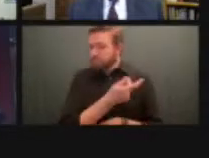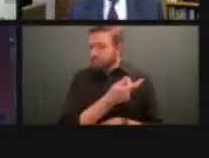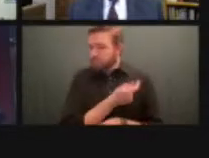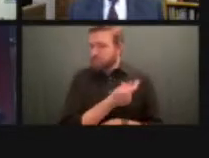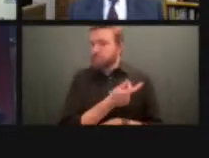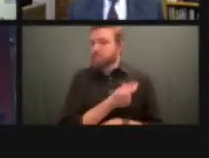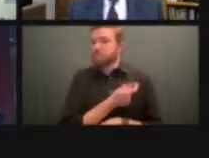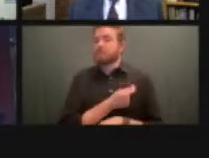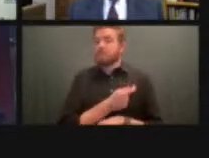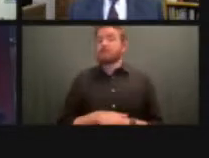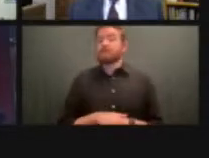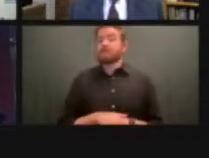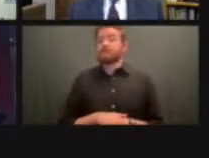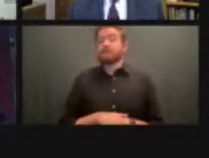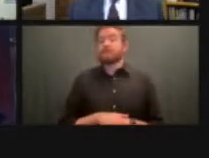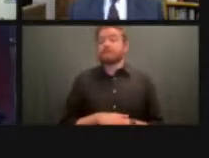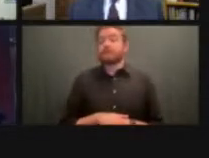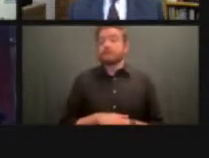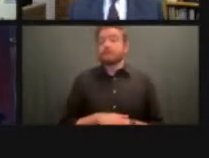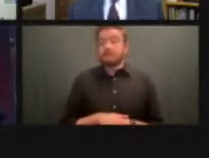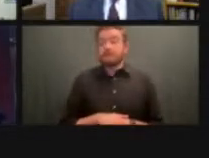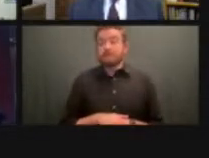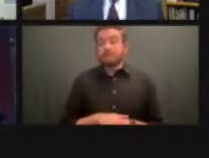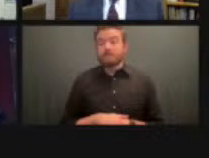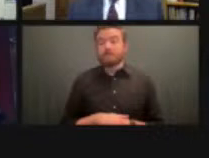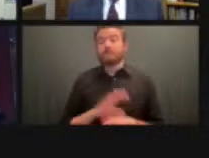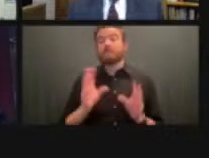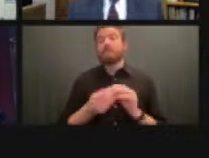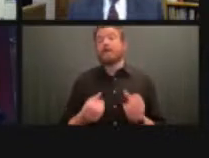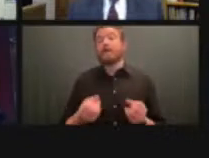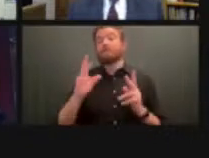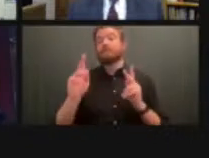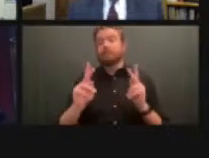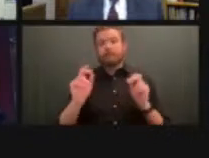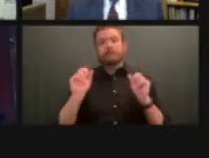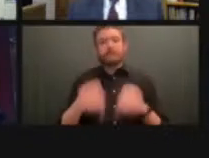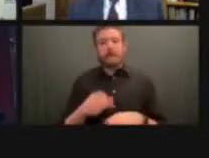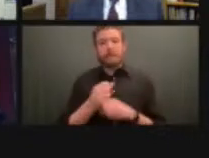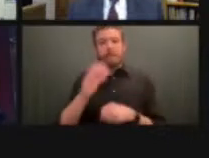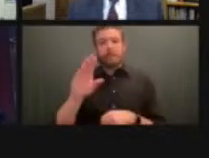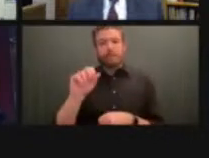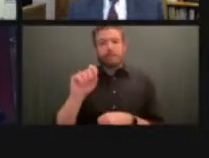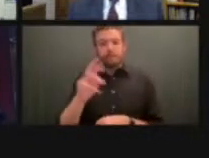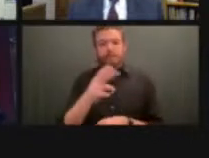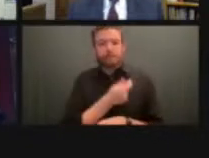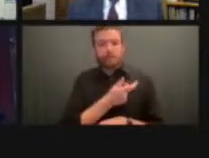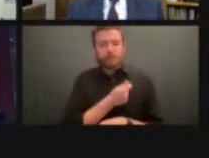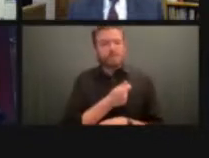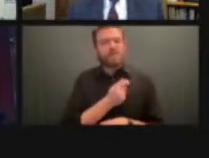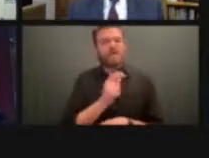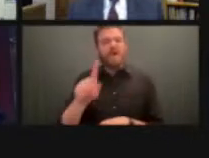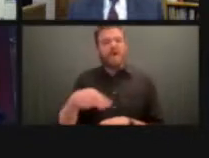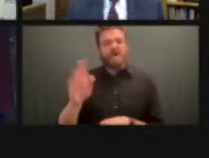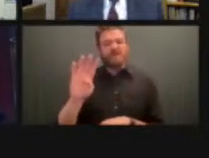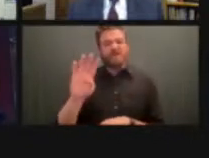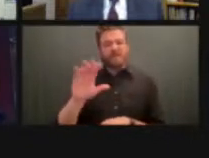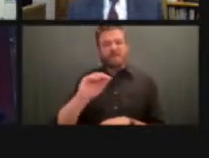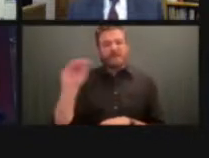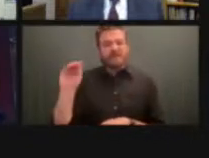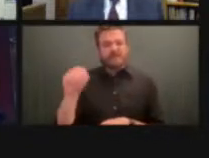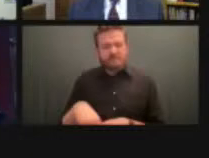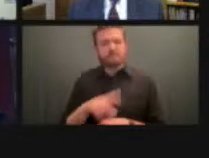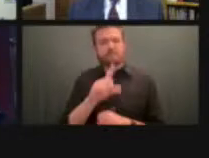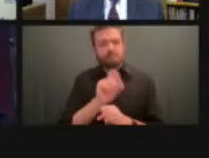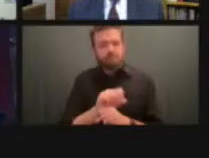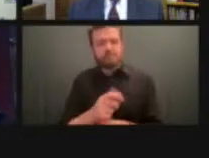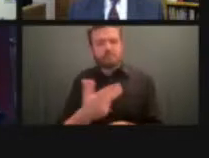not going up as fast as we either want or need it. There are more than 1,900 locations across